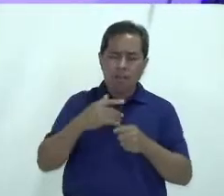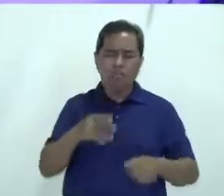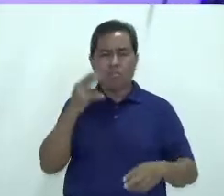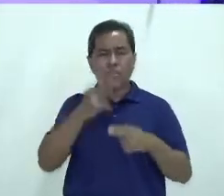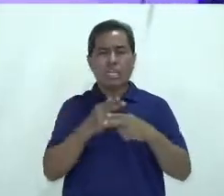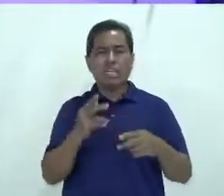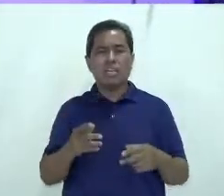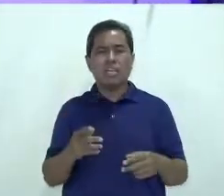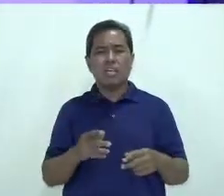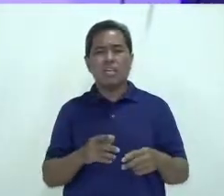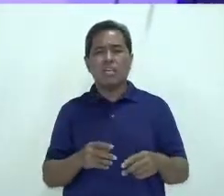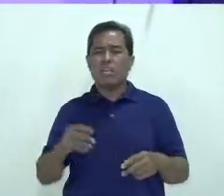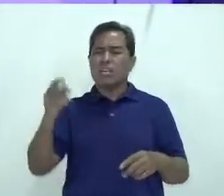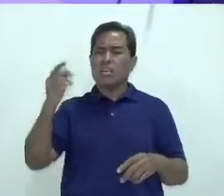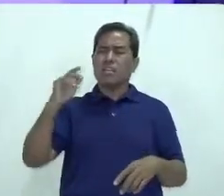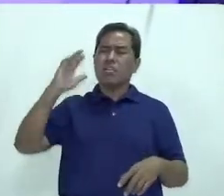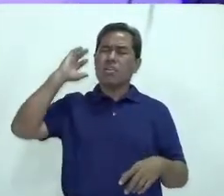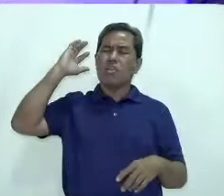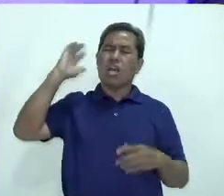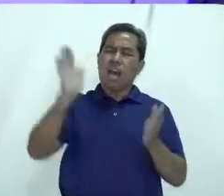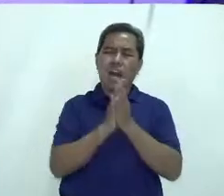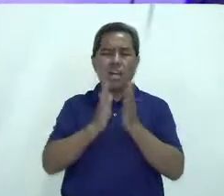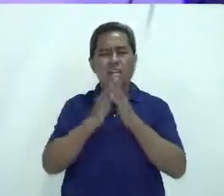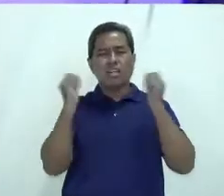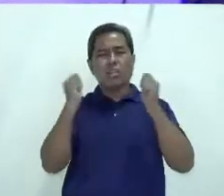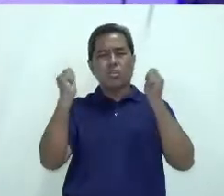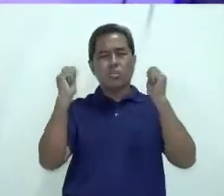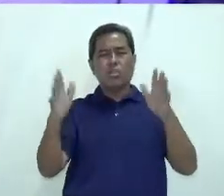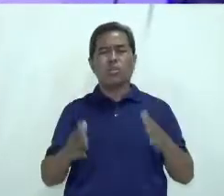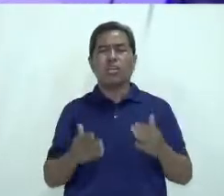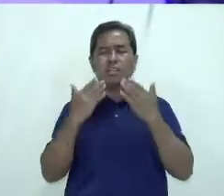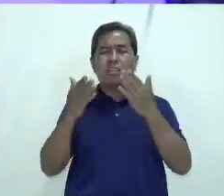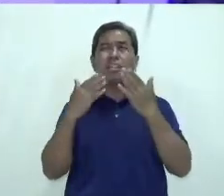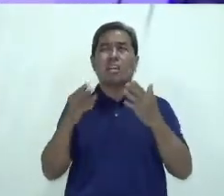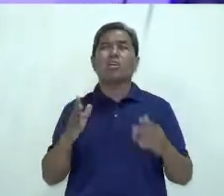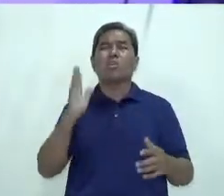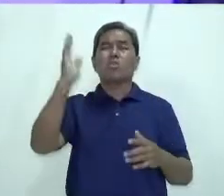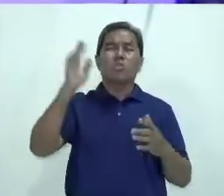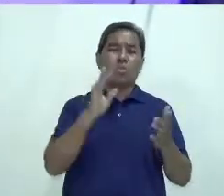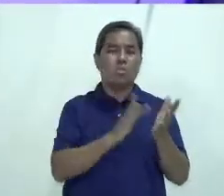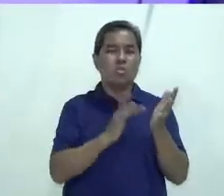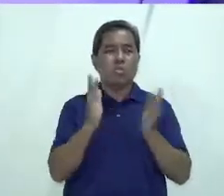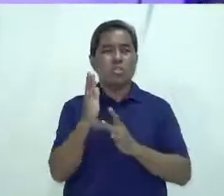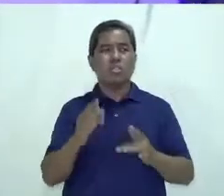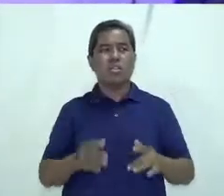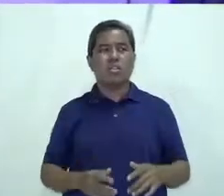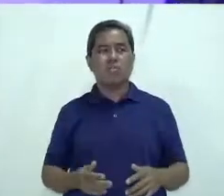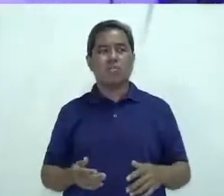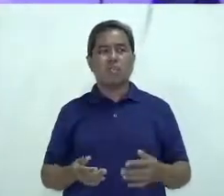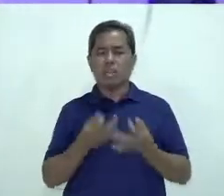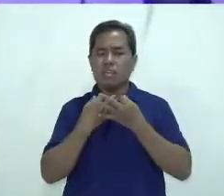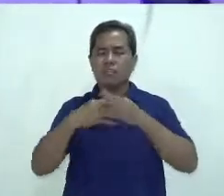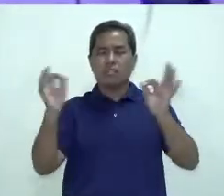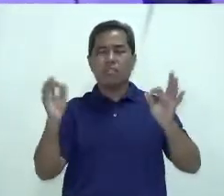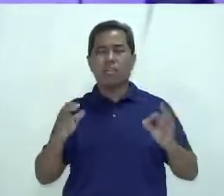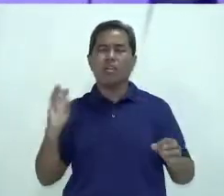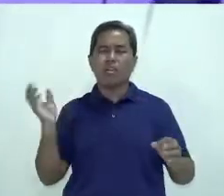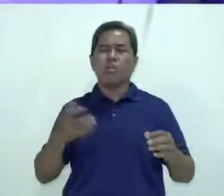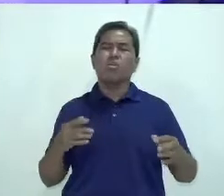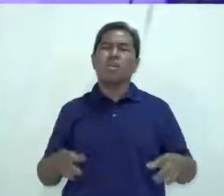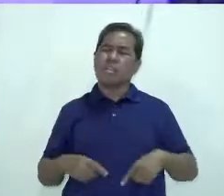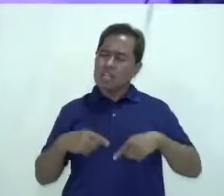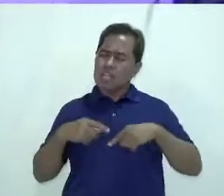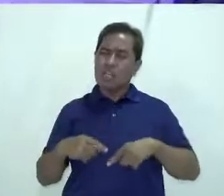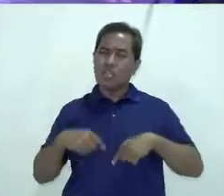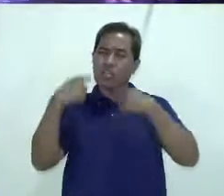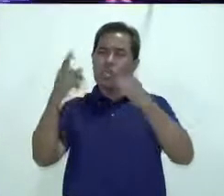no rival in His name. Hallelujah, hallelujah. We thank you, Jesus. We thank you for the freedom, Lord God, that we can come to you